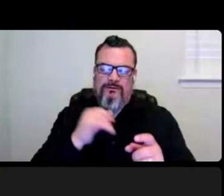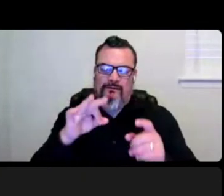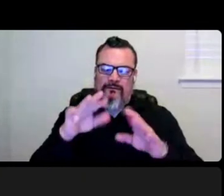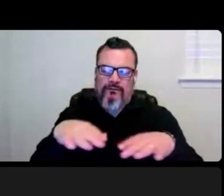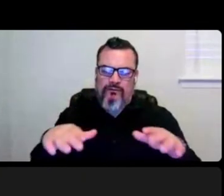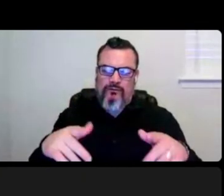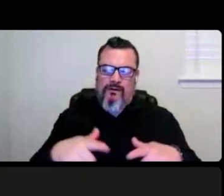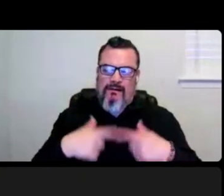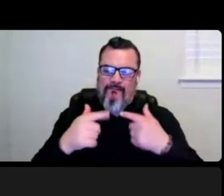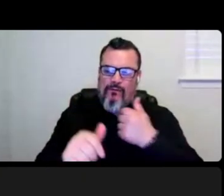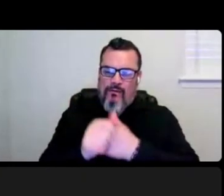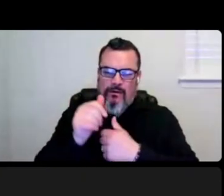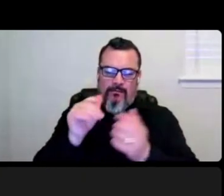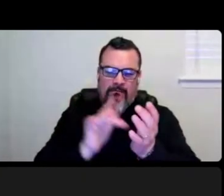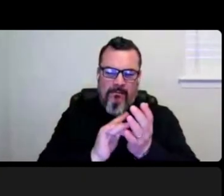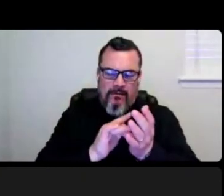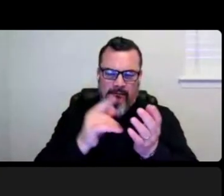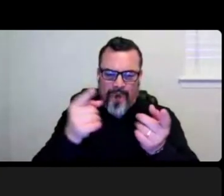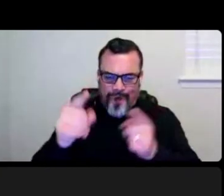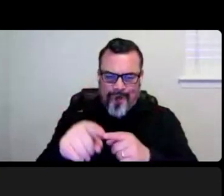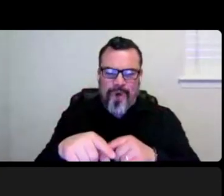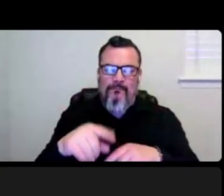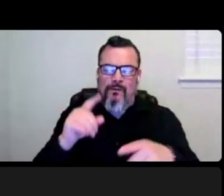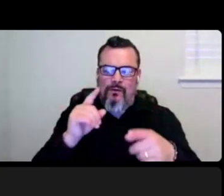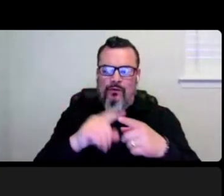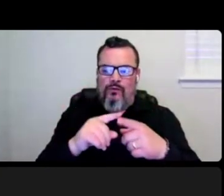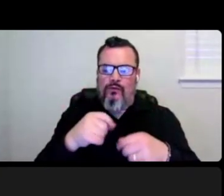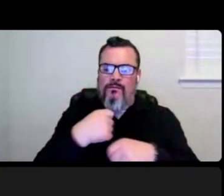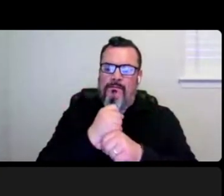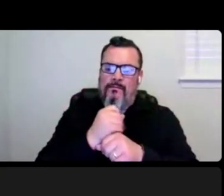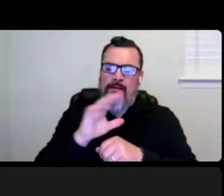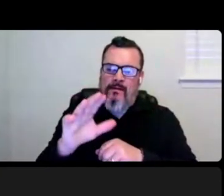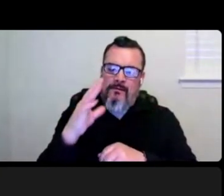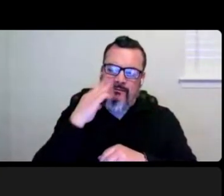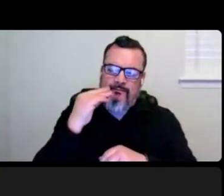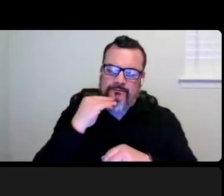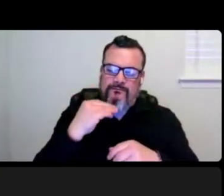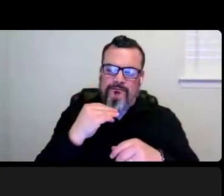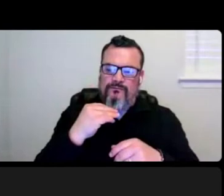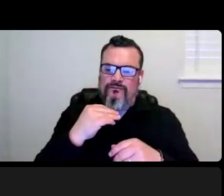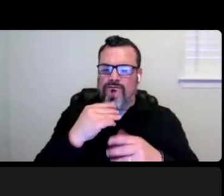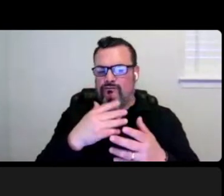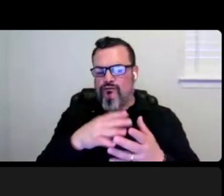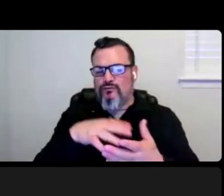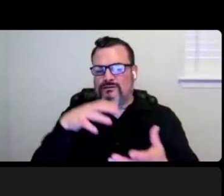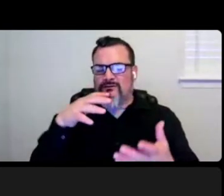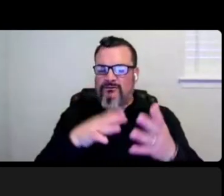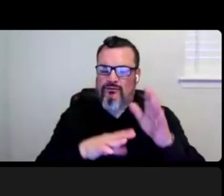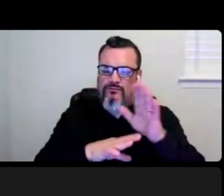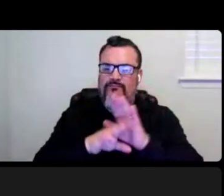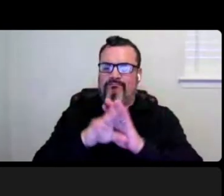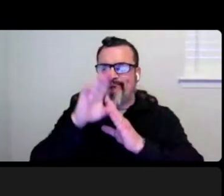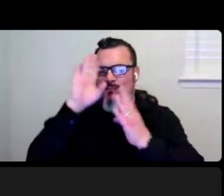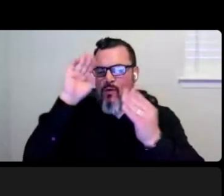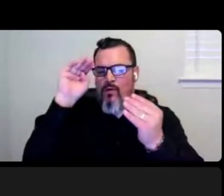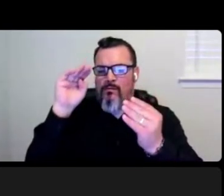with life-threatening medical conditions to enrich the human experience with hope, strength, and joy.